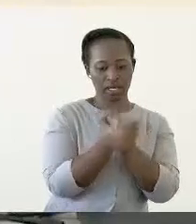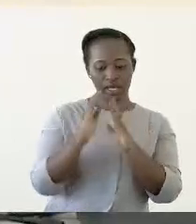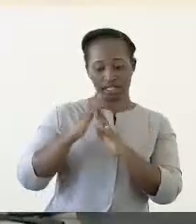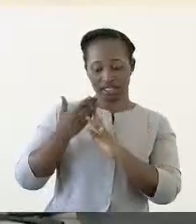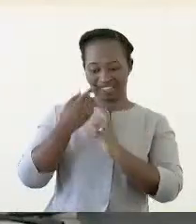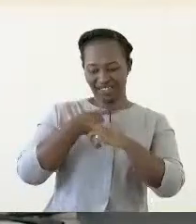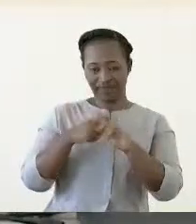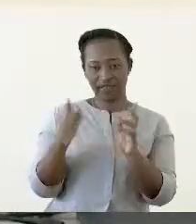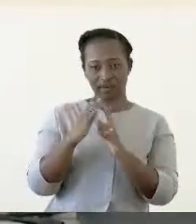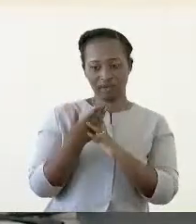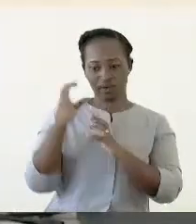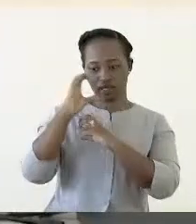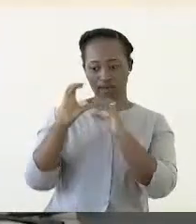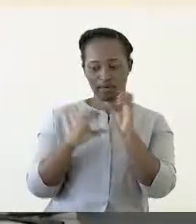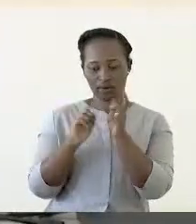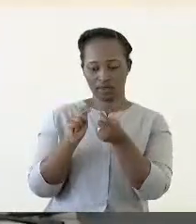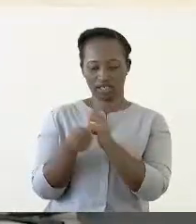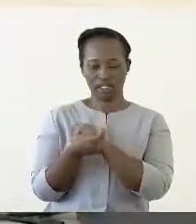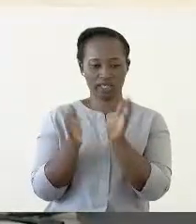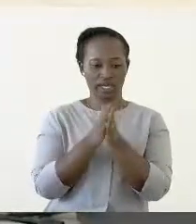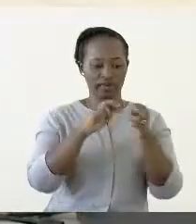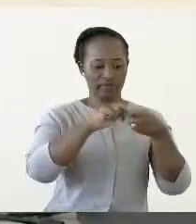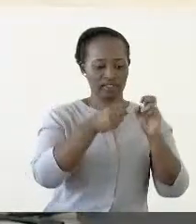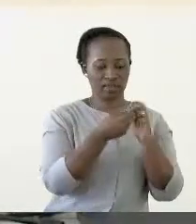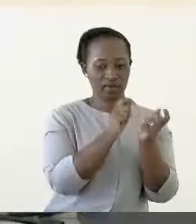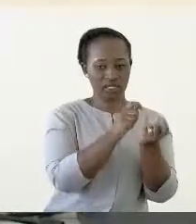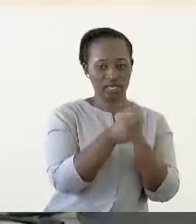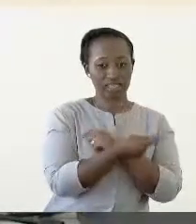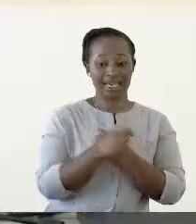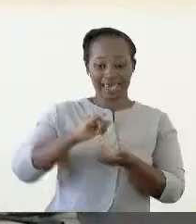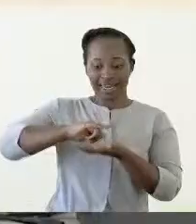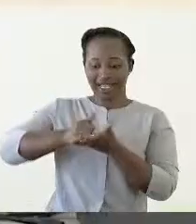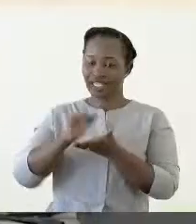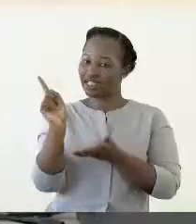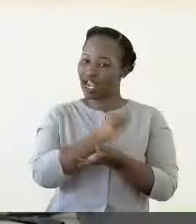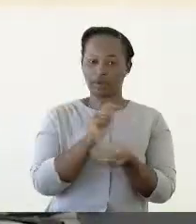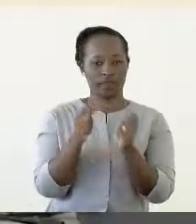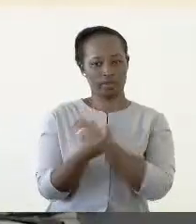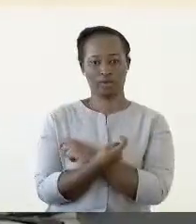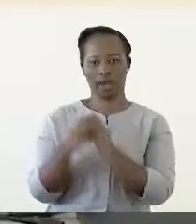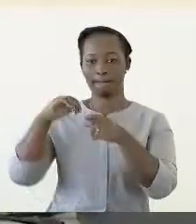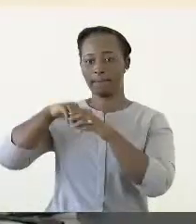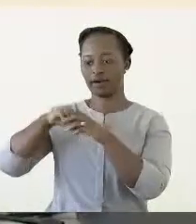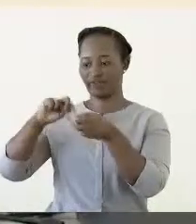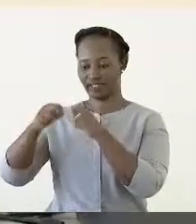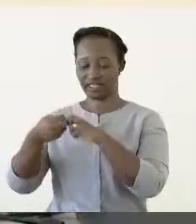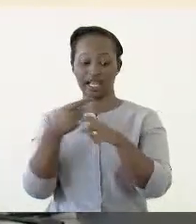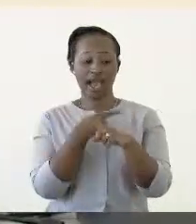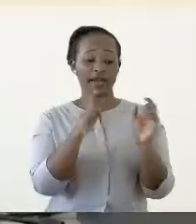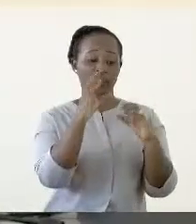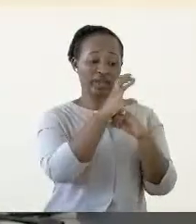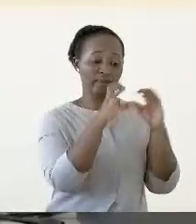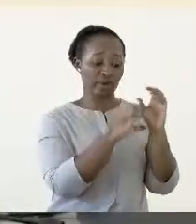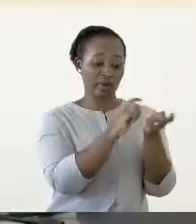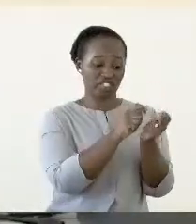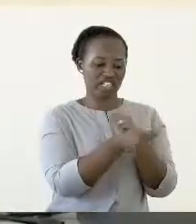nature of matter is not changed for a physical change. But with a chemical change, we produce new substances,